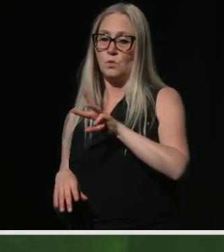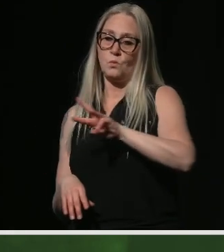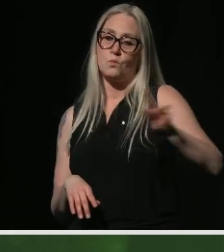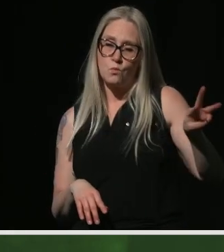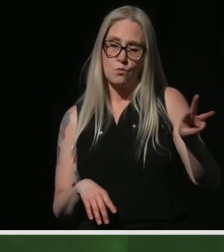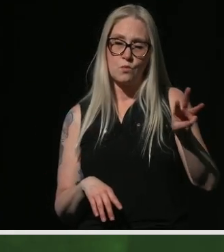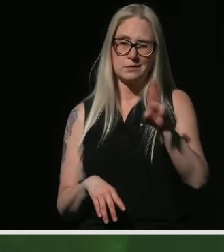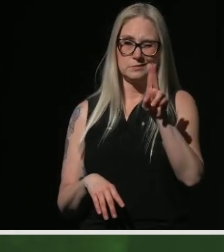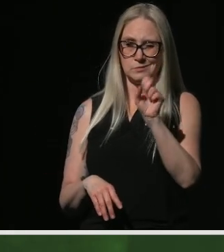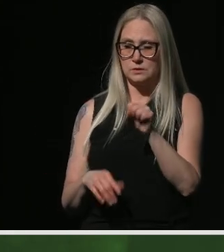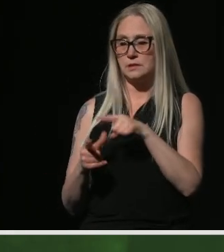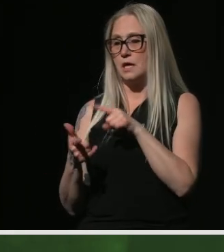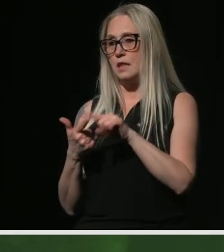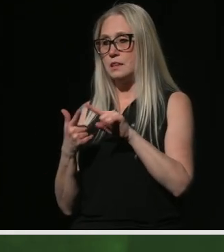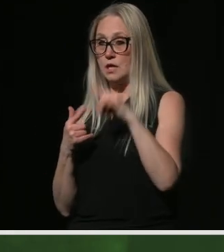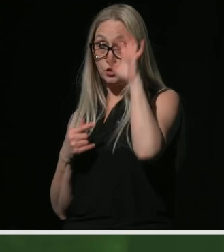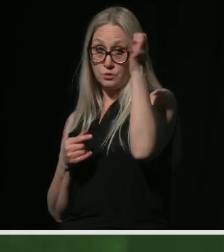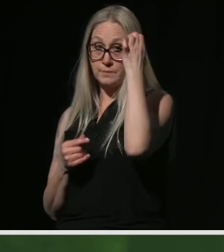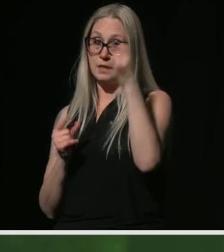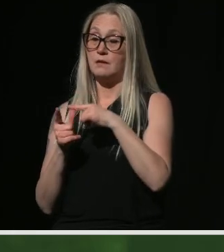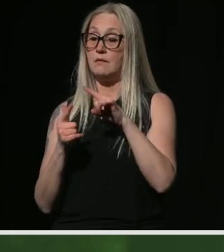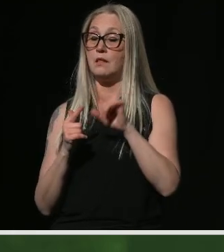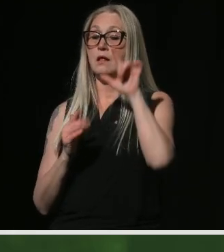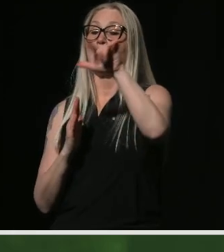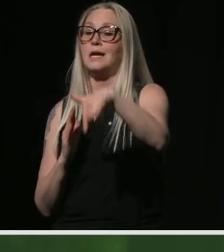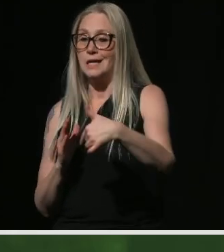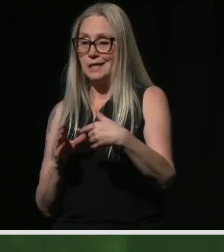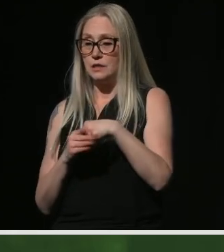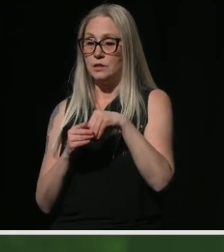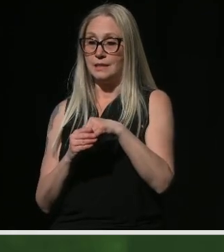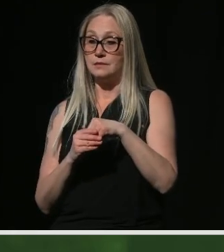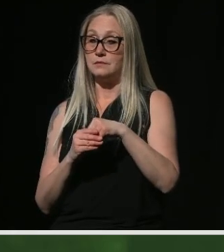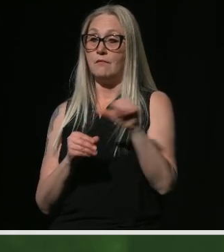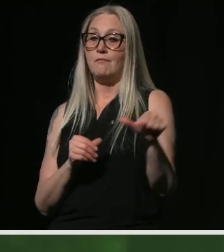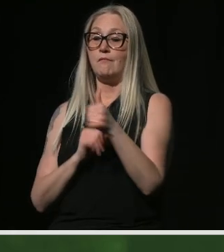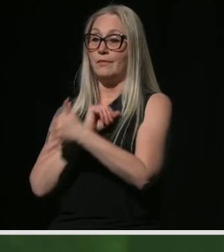and eventually go global and expand to other fruit.